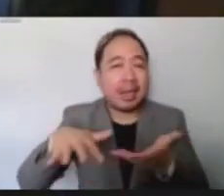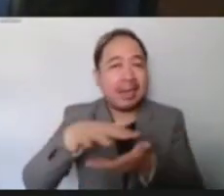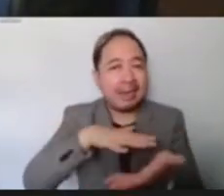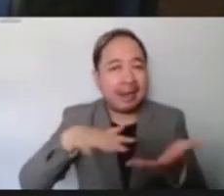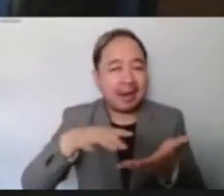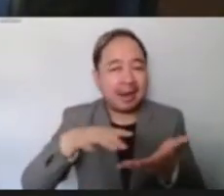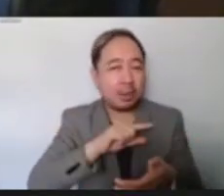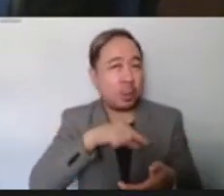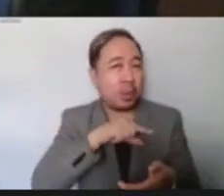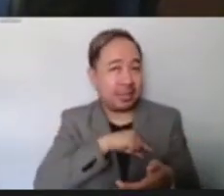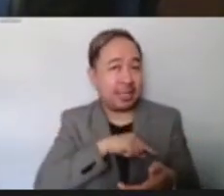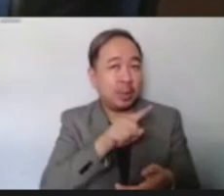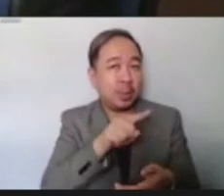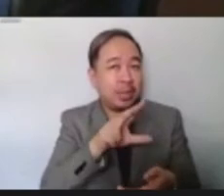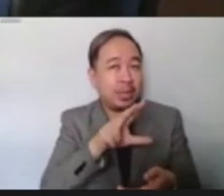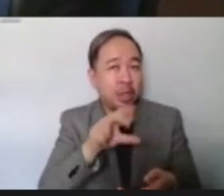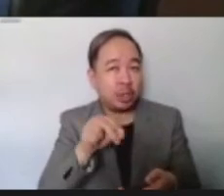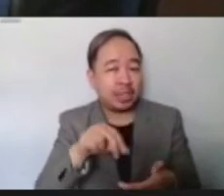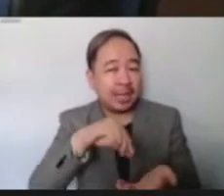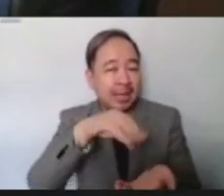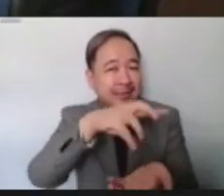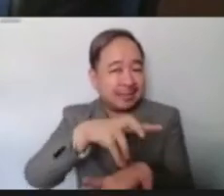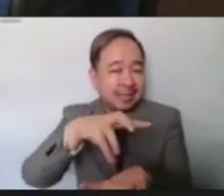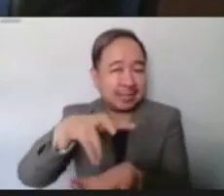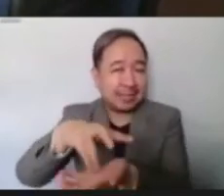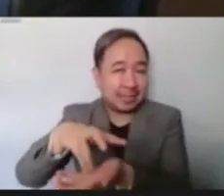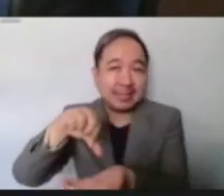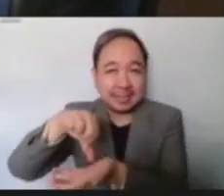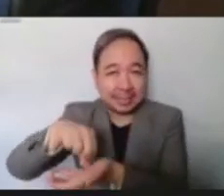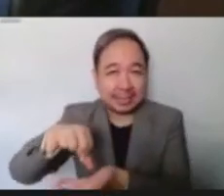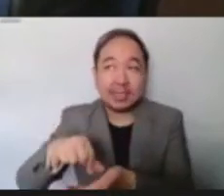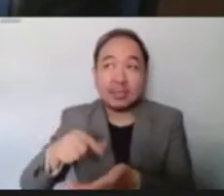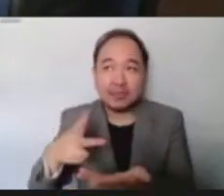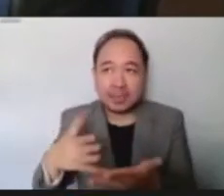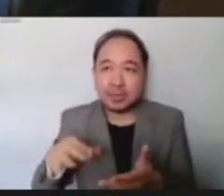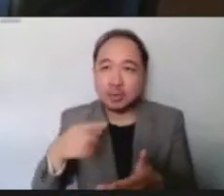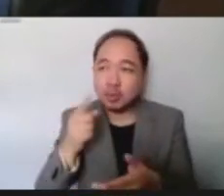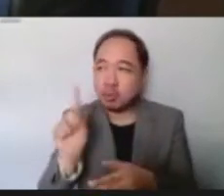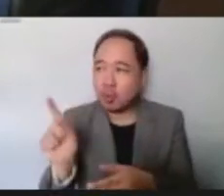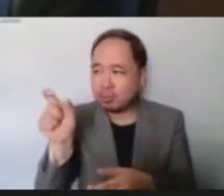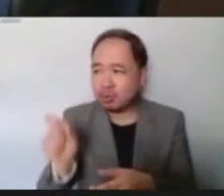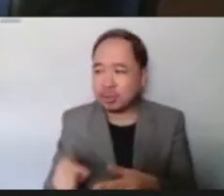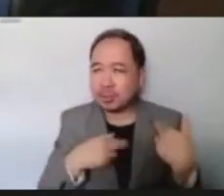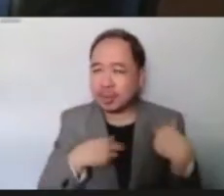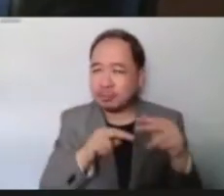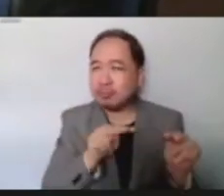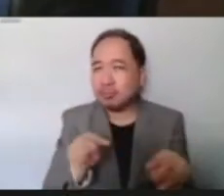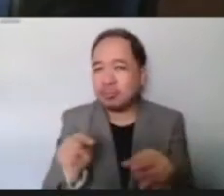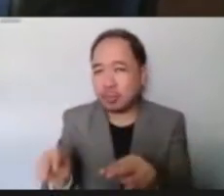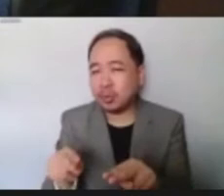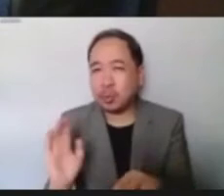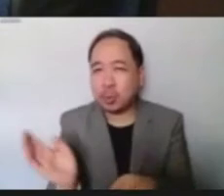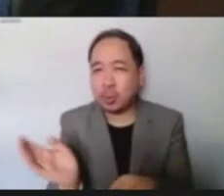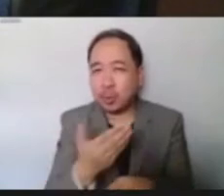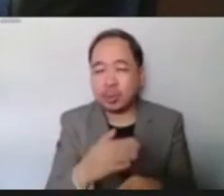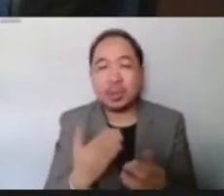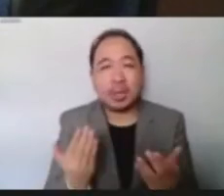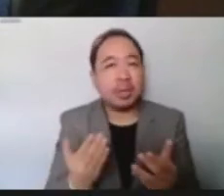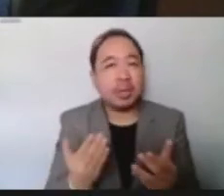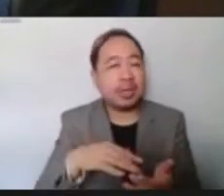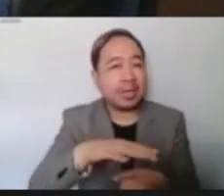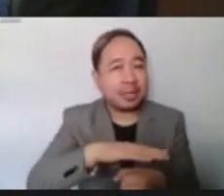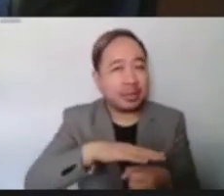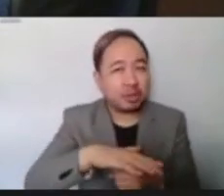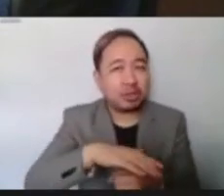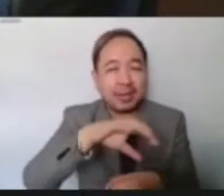cities and other officers have been identified in all committees have been set up at national state and city